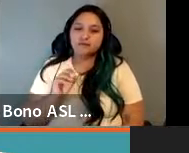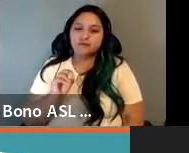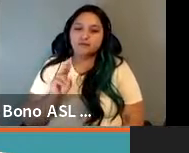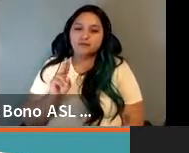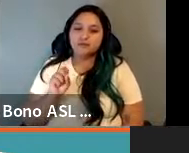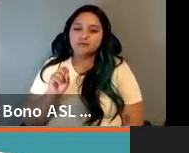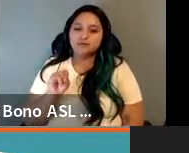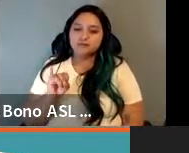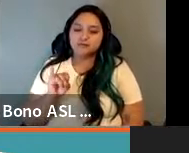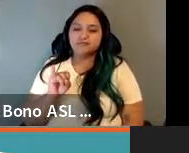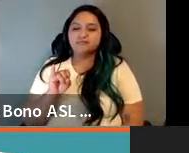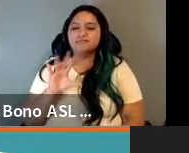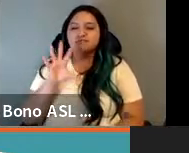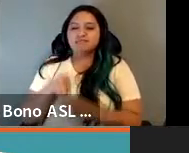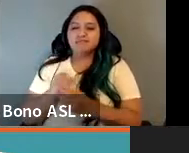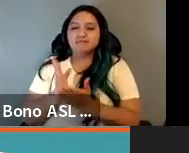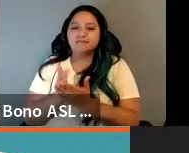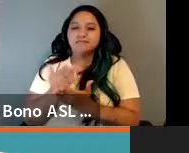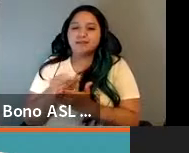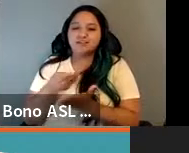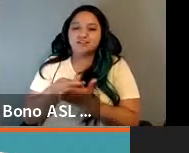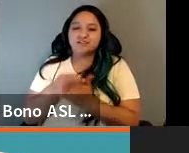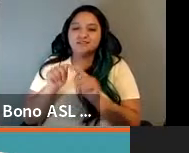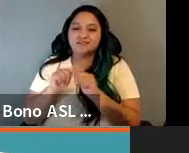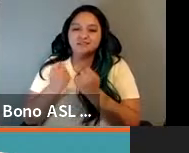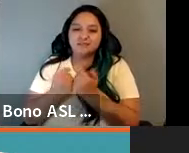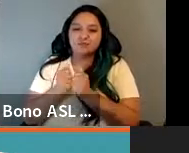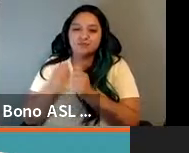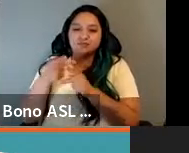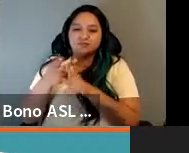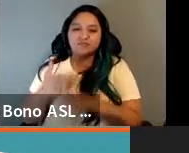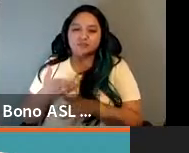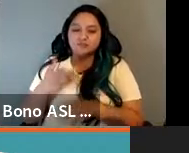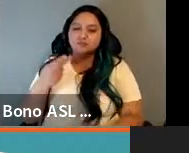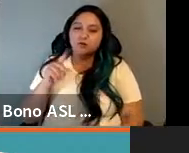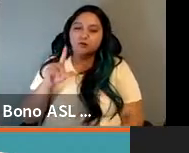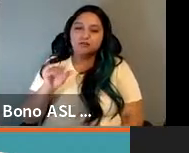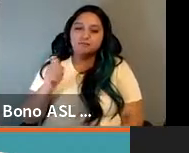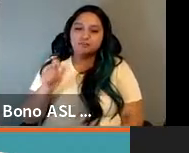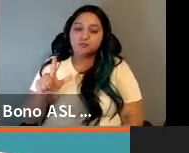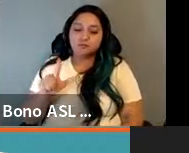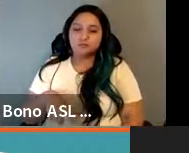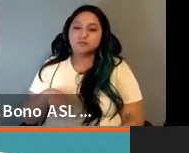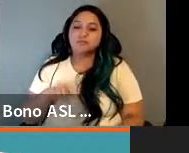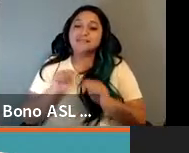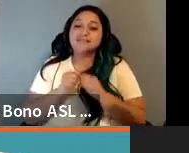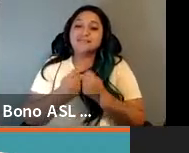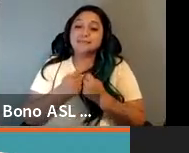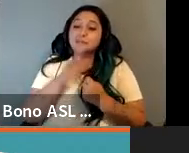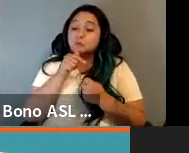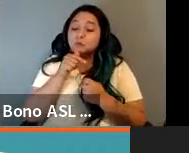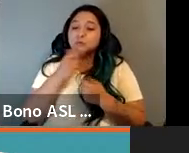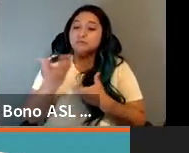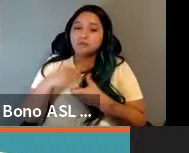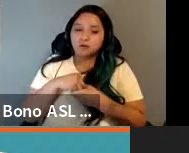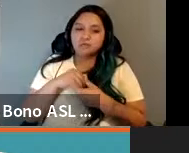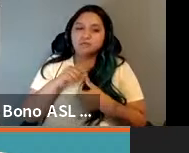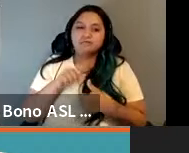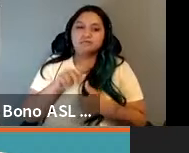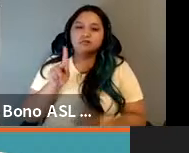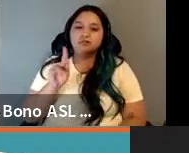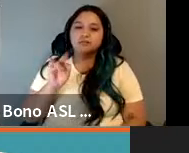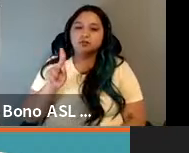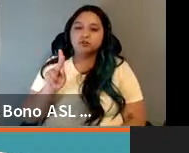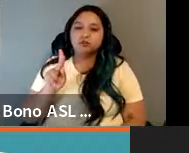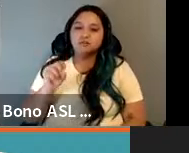budget team in the office of Supervisor Holly Mitchell. On our team, we have Kurt Shelton, who's also the Assistant